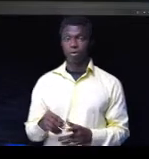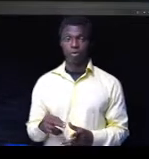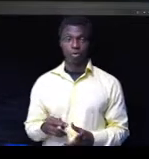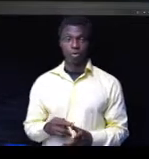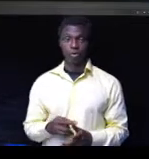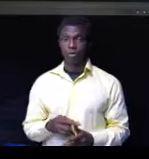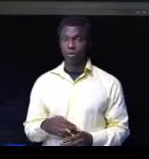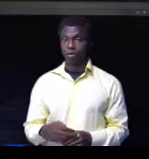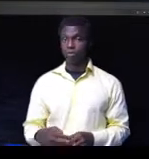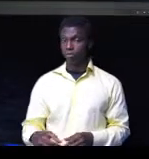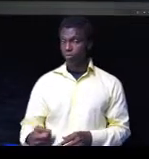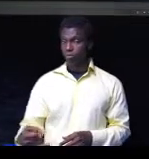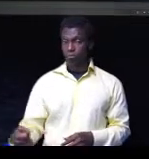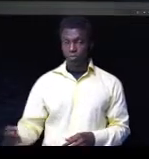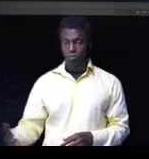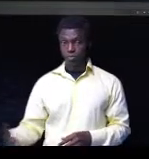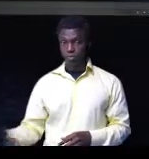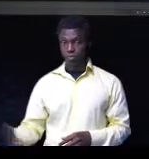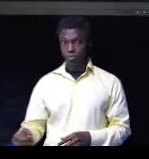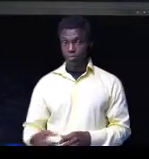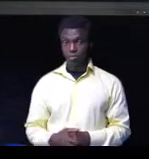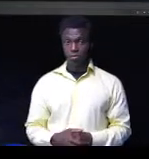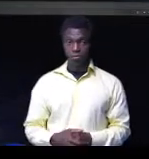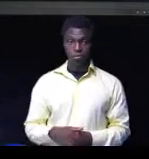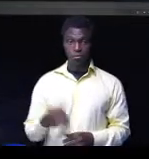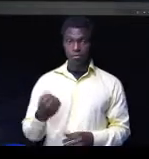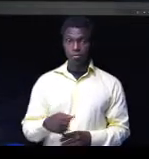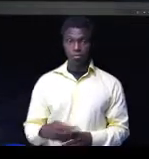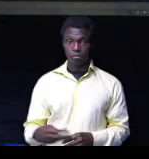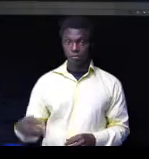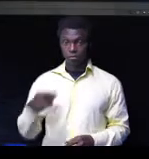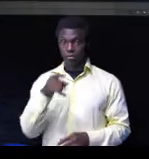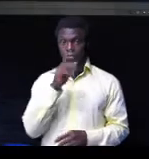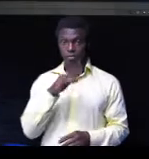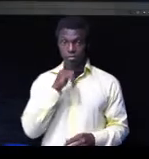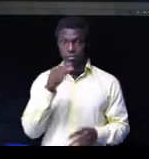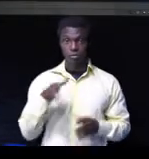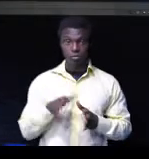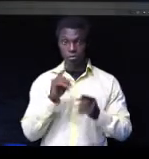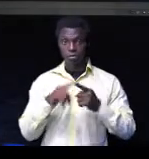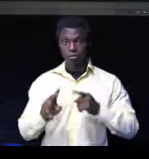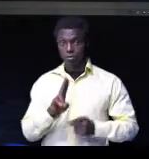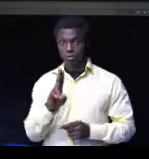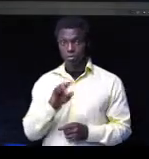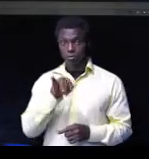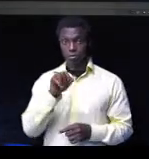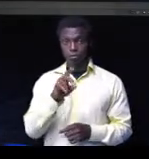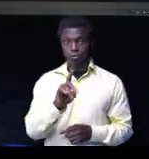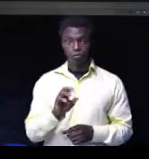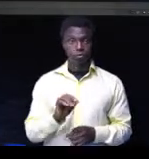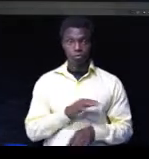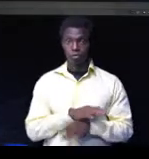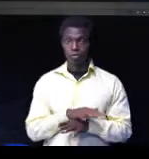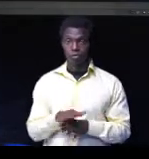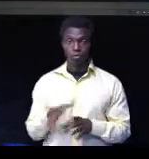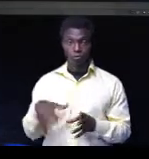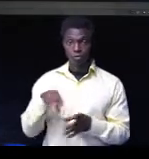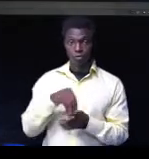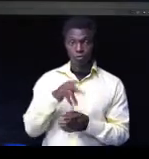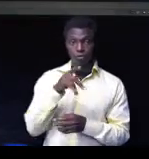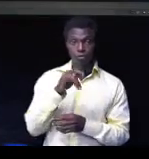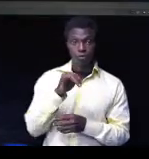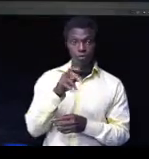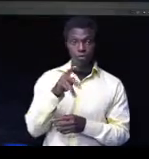use weapons. You don't use maybe any weapon you are not allowed to use. So judo does not